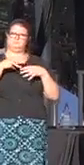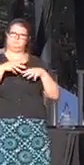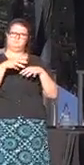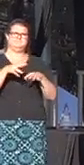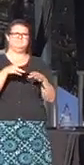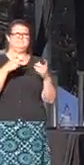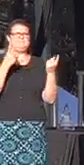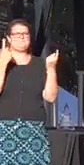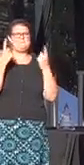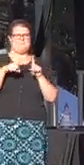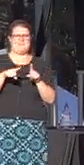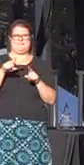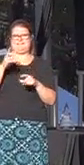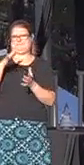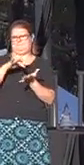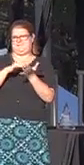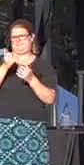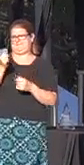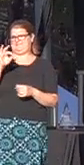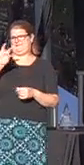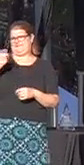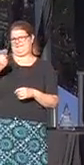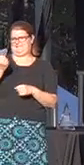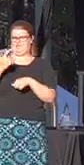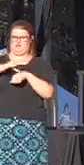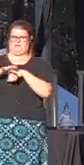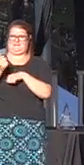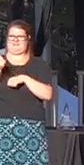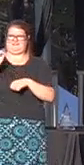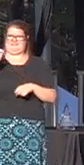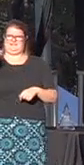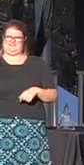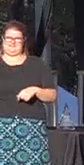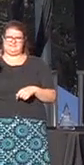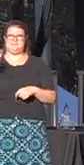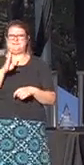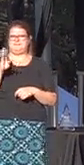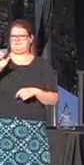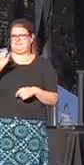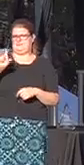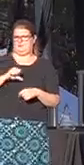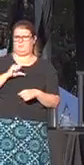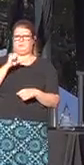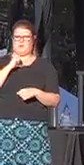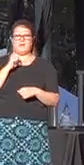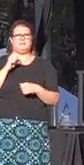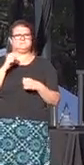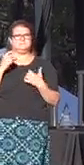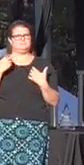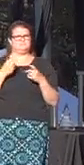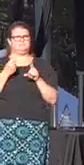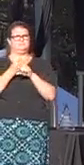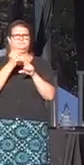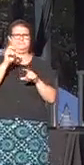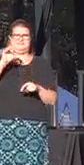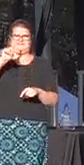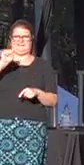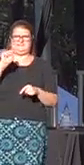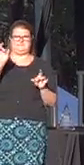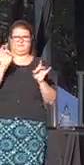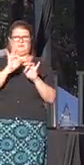in the mid-1980s and early 1990s, San Diego Pride was also caught up in the AIDS crisis, right? So